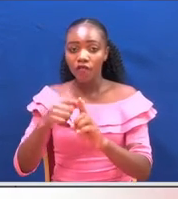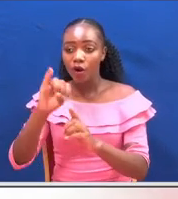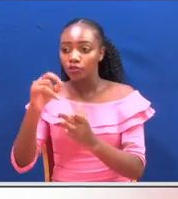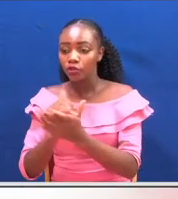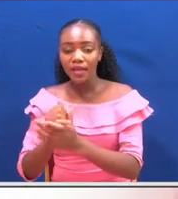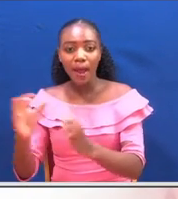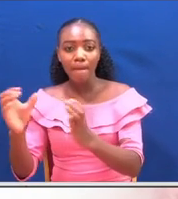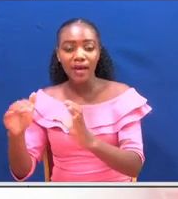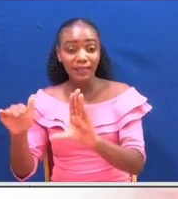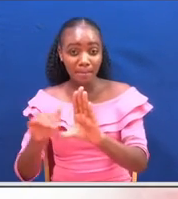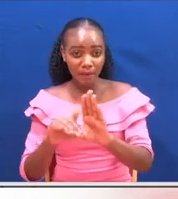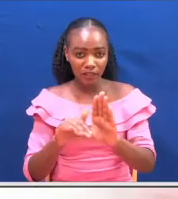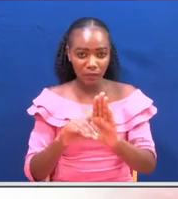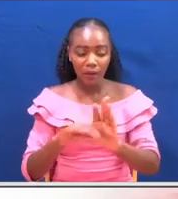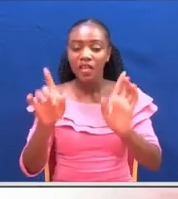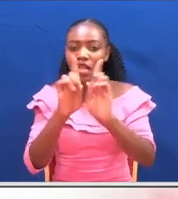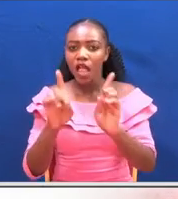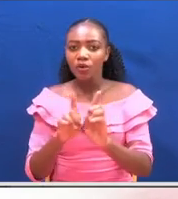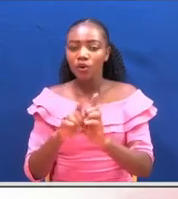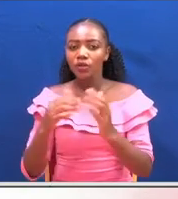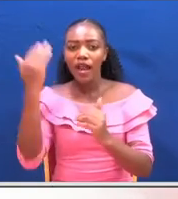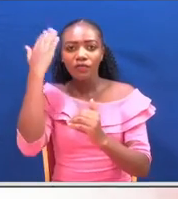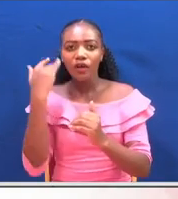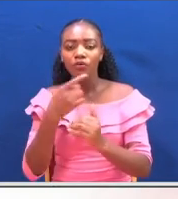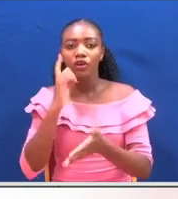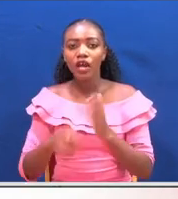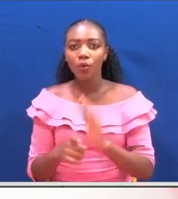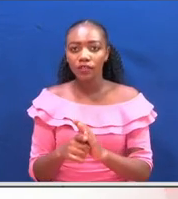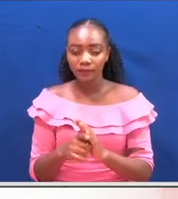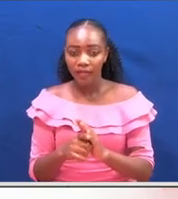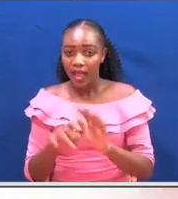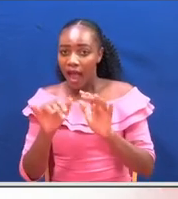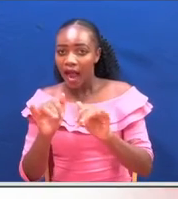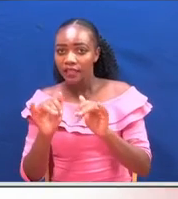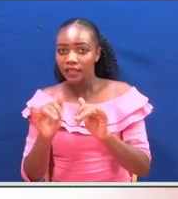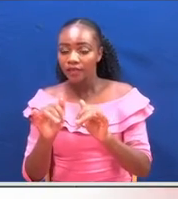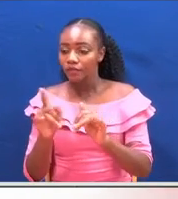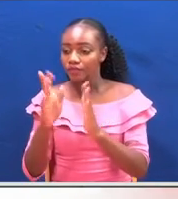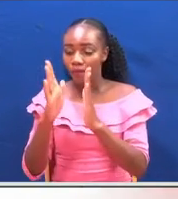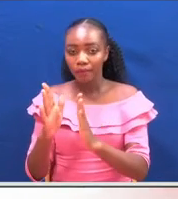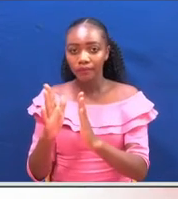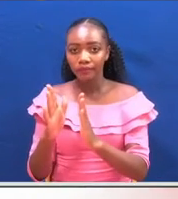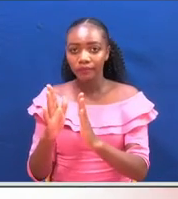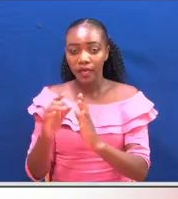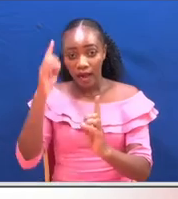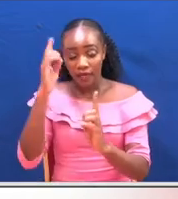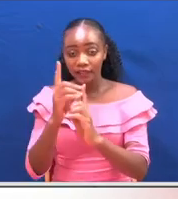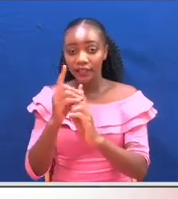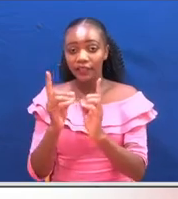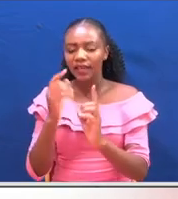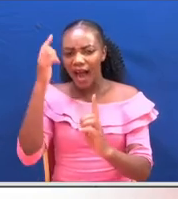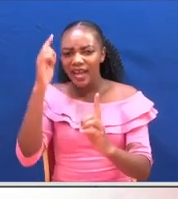an amended notice of motion, the court has ruled a stay of execution of the impugned orders until the 15th